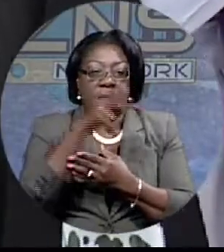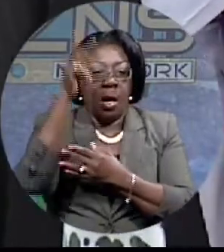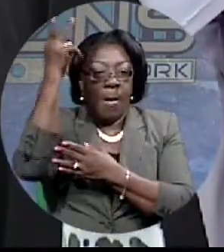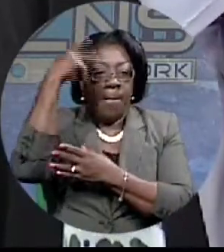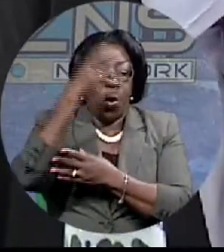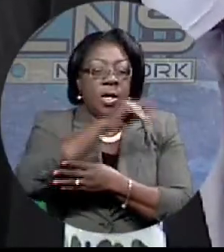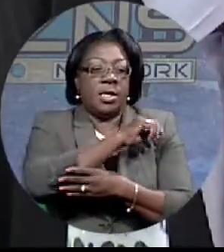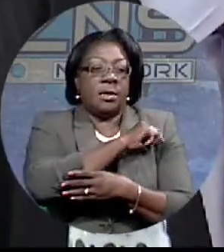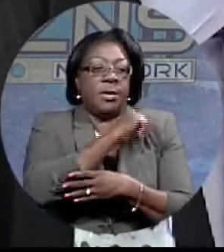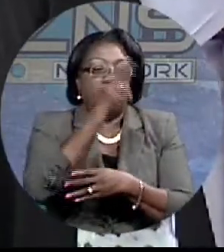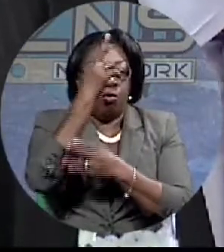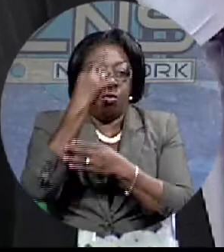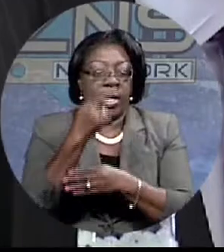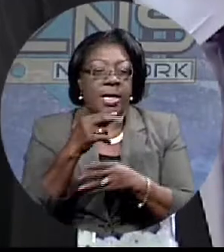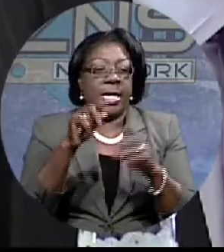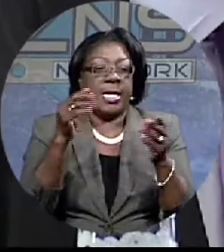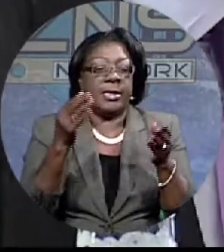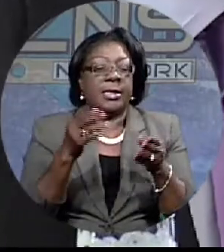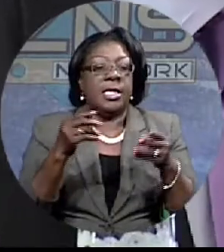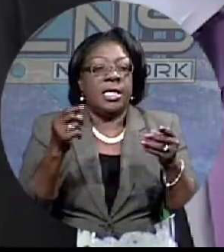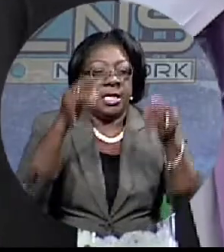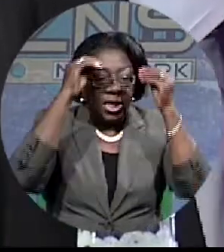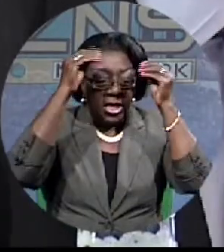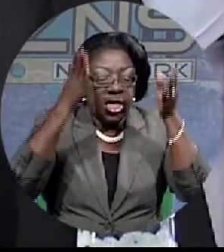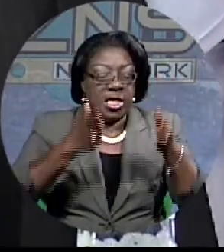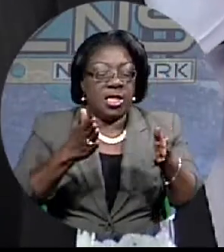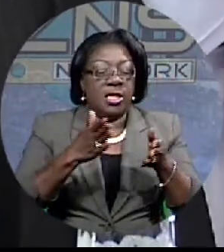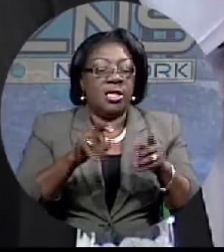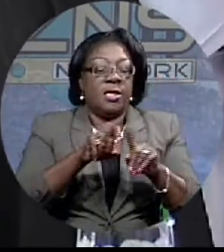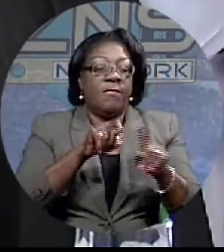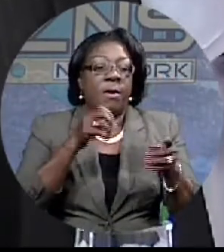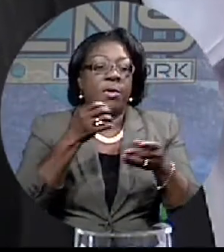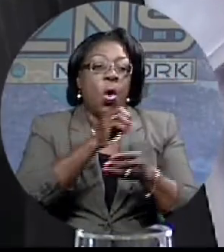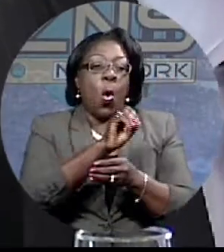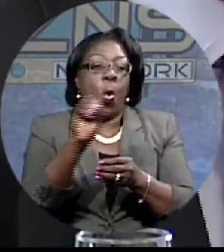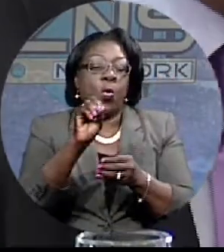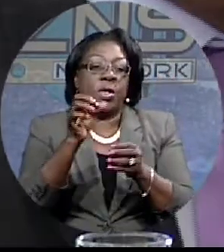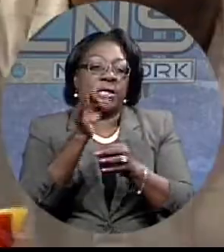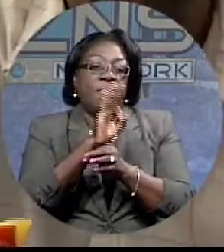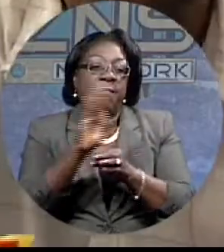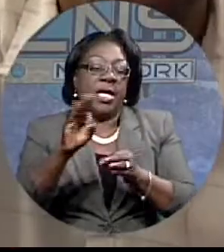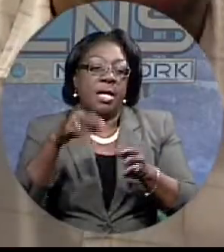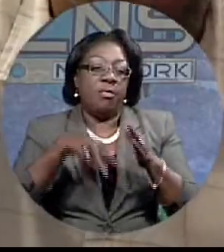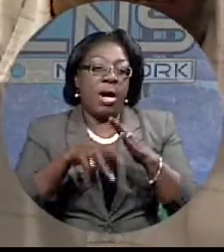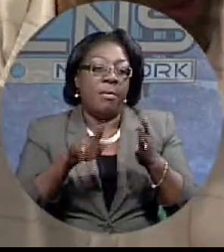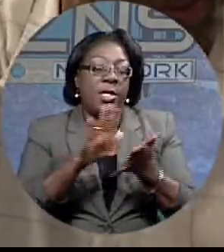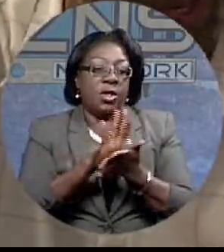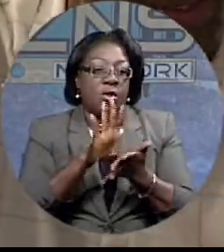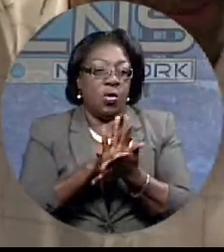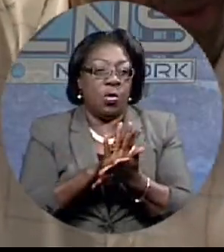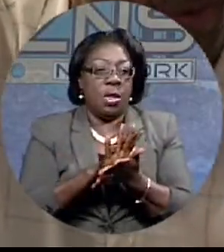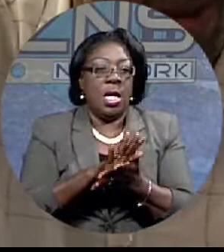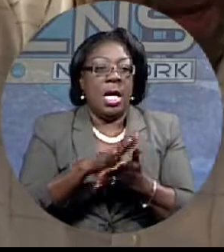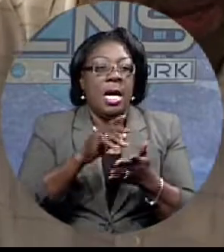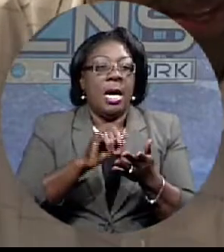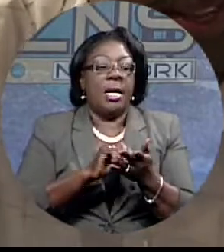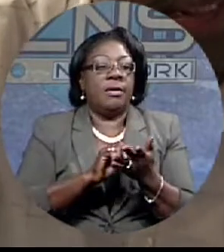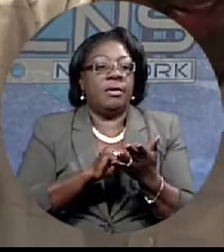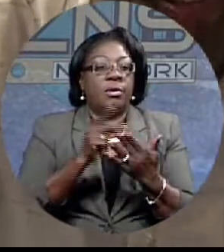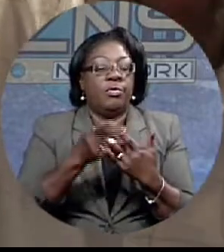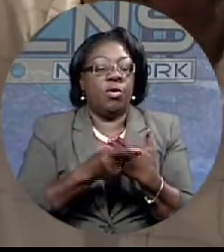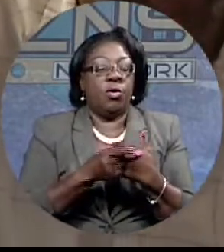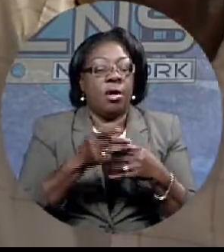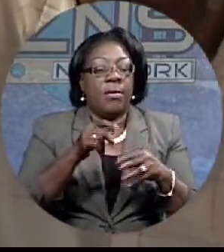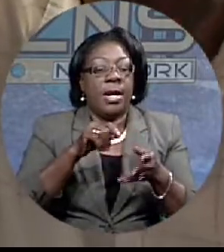recognized dozens of administrators and teachers of the Oakfield Primary School and several junior high school welfare programs in New Providence at Choices